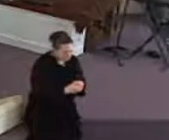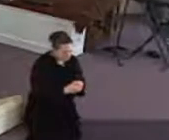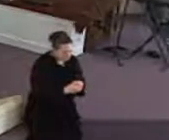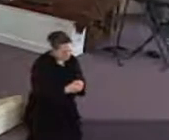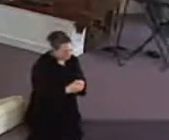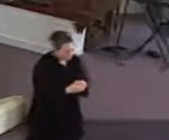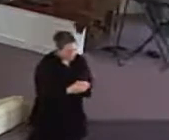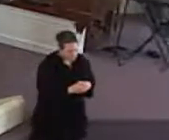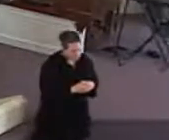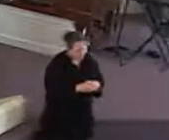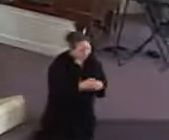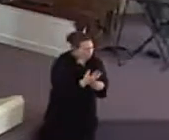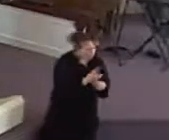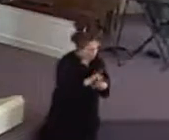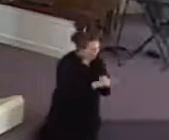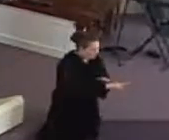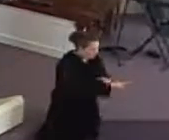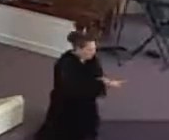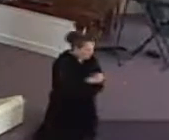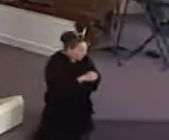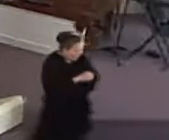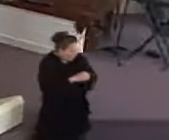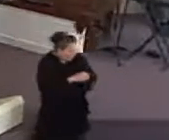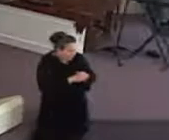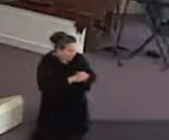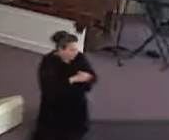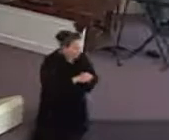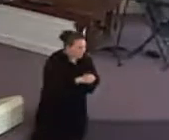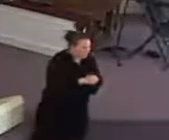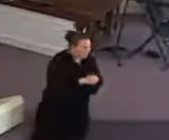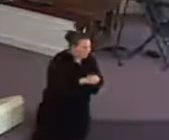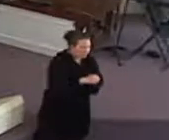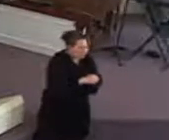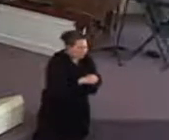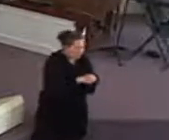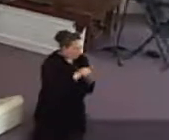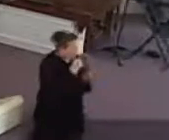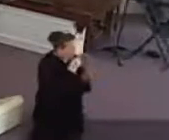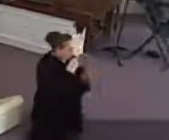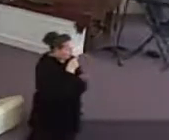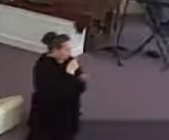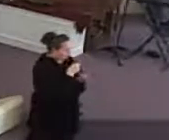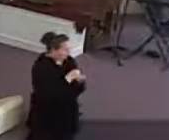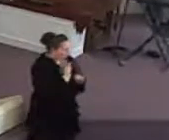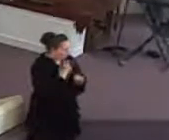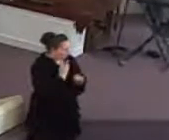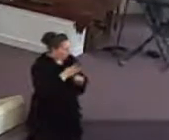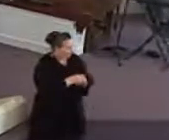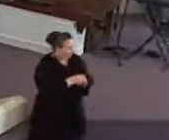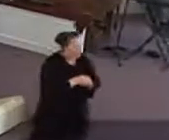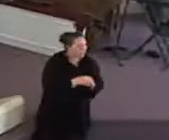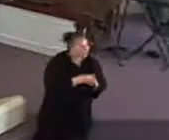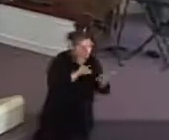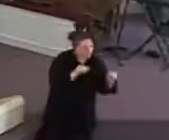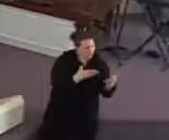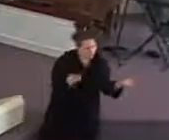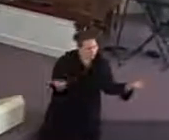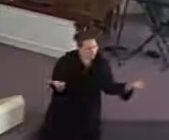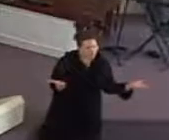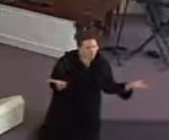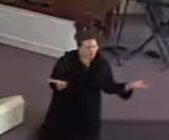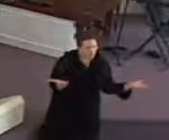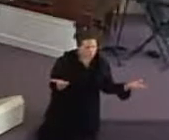We're going to steal. We were going to bear false witness. Come on. We were going to do things